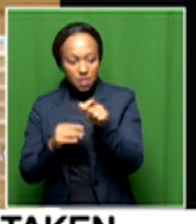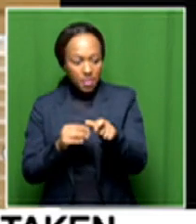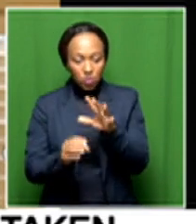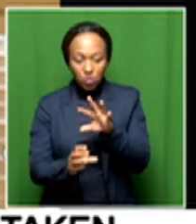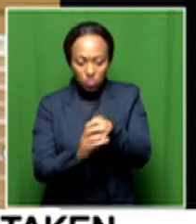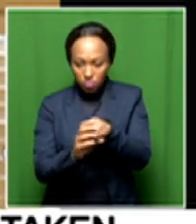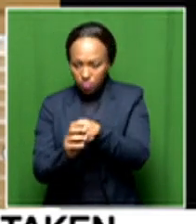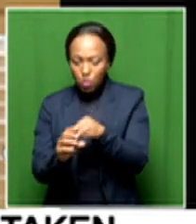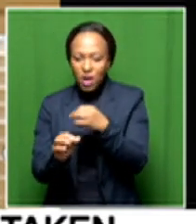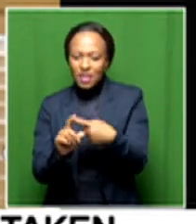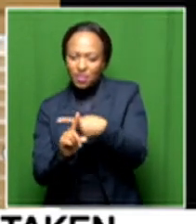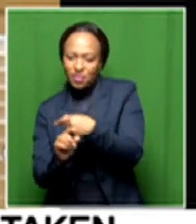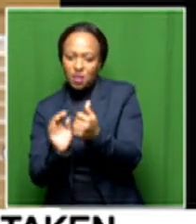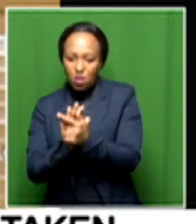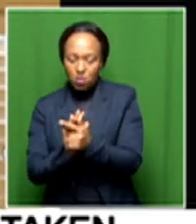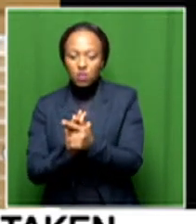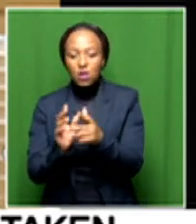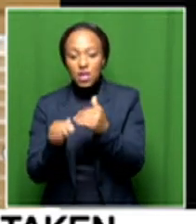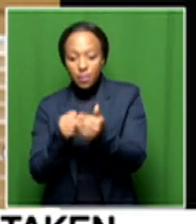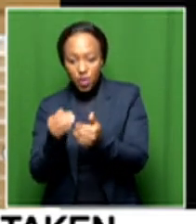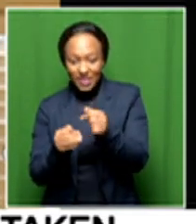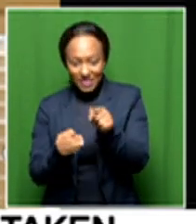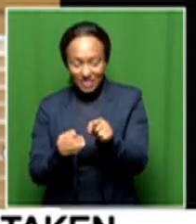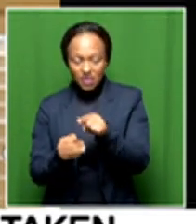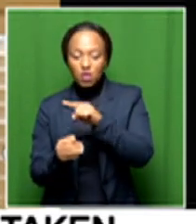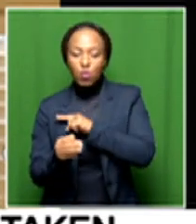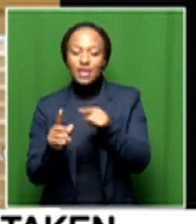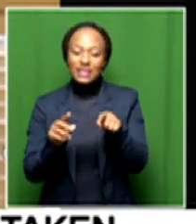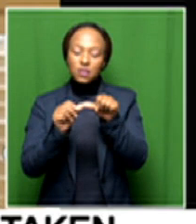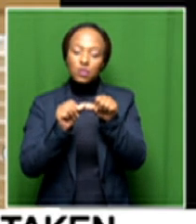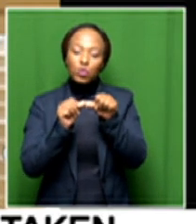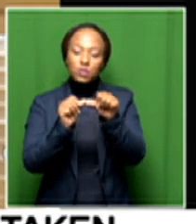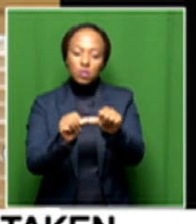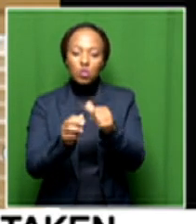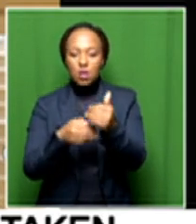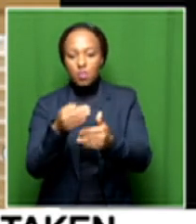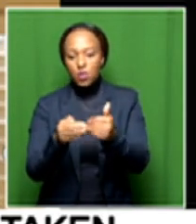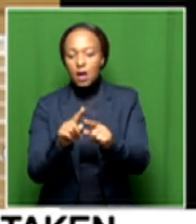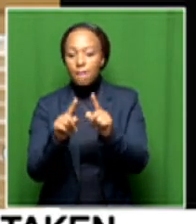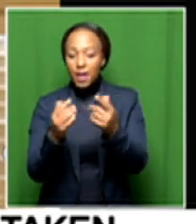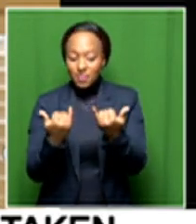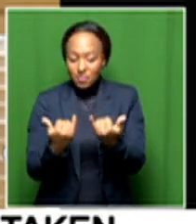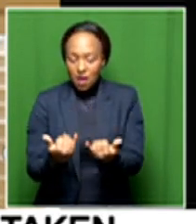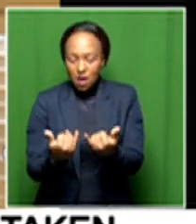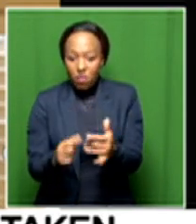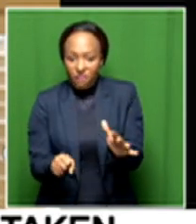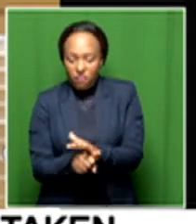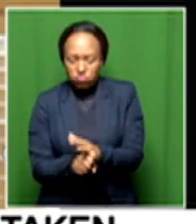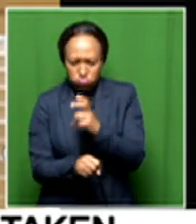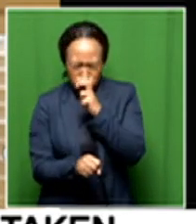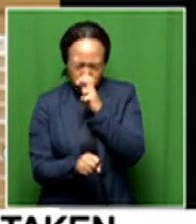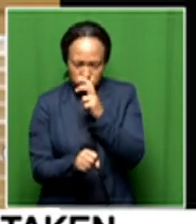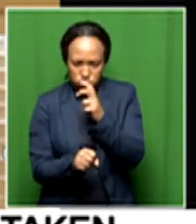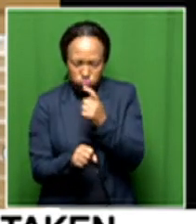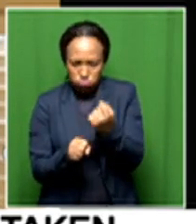and conflicted within the process. So this was a continuation of the process. It's just that now we intensify